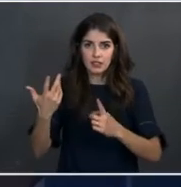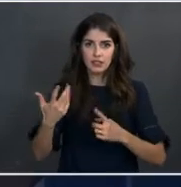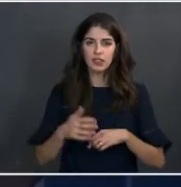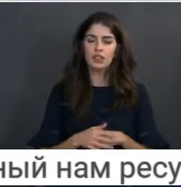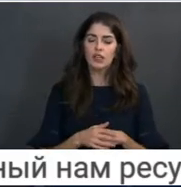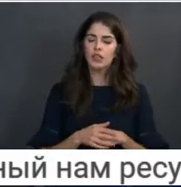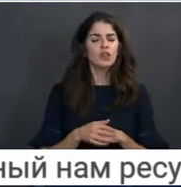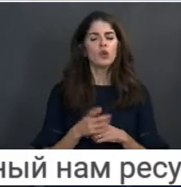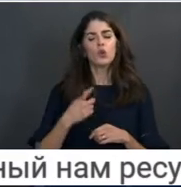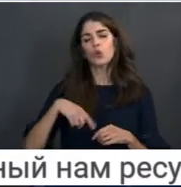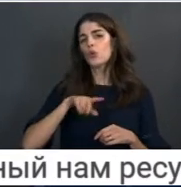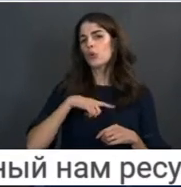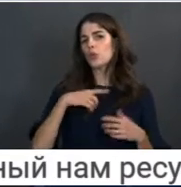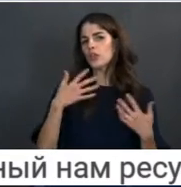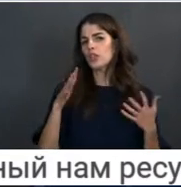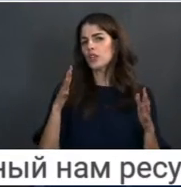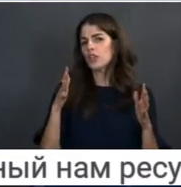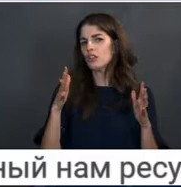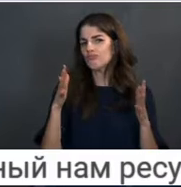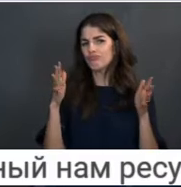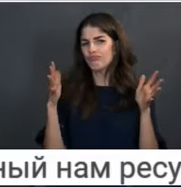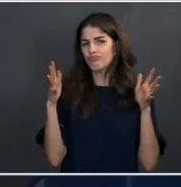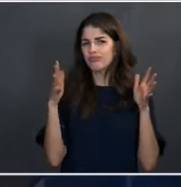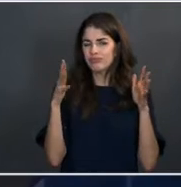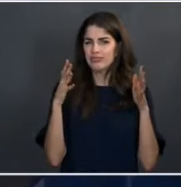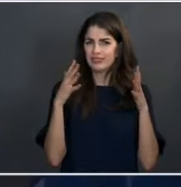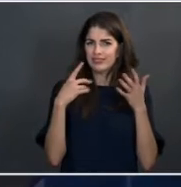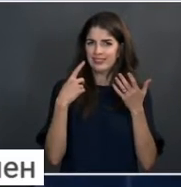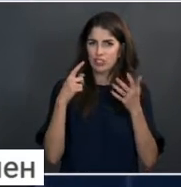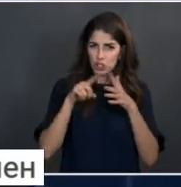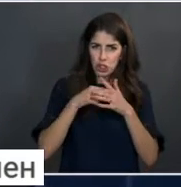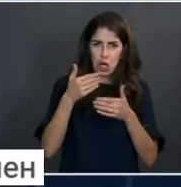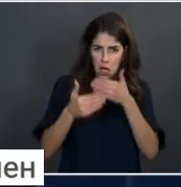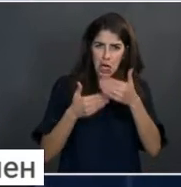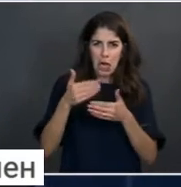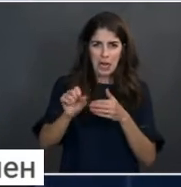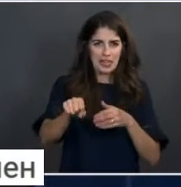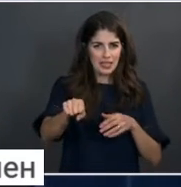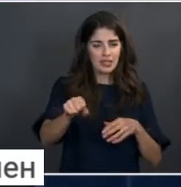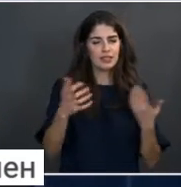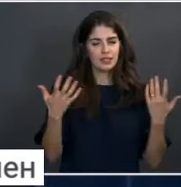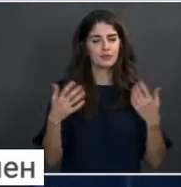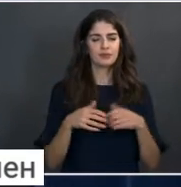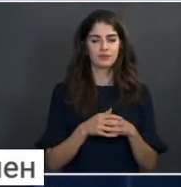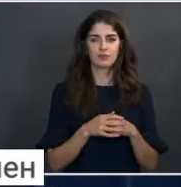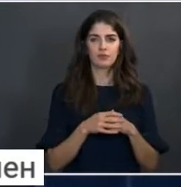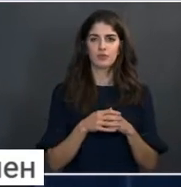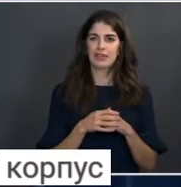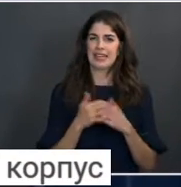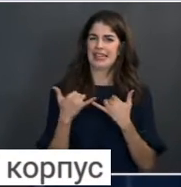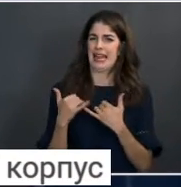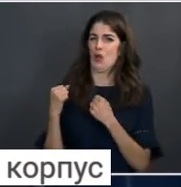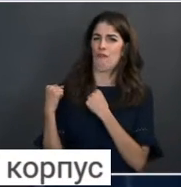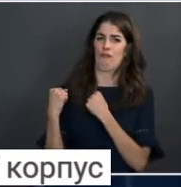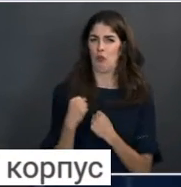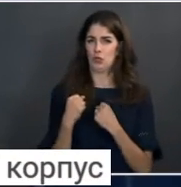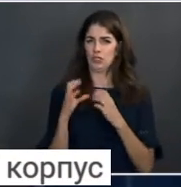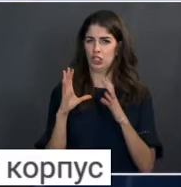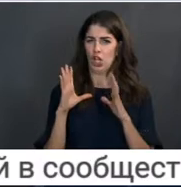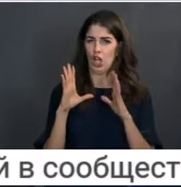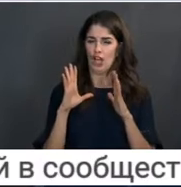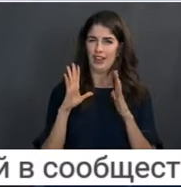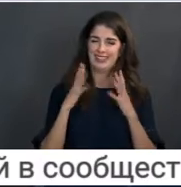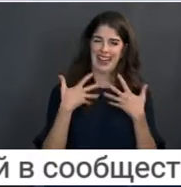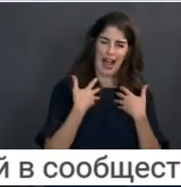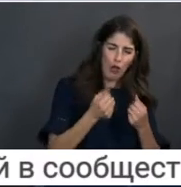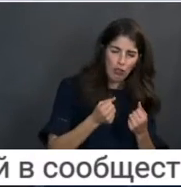vaccines. So we are tapping into any resource we can, but it's more predominantly focused on kind of a health and medical